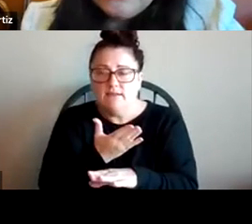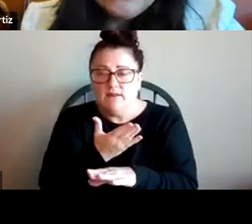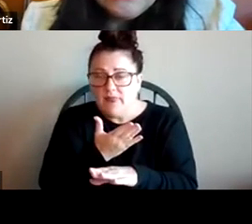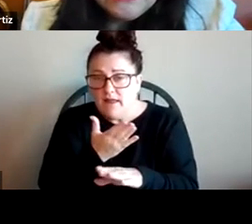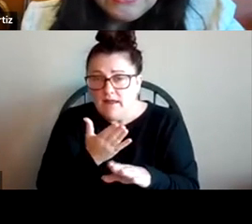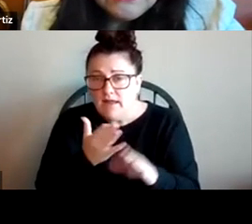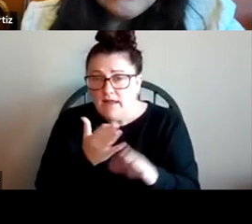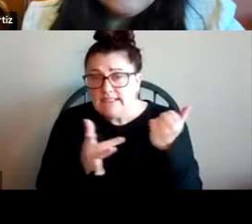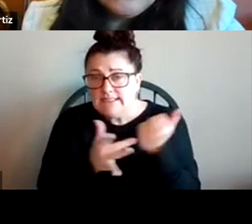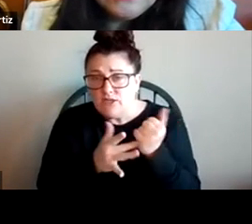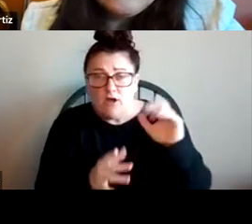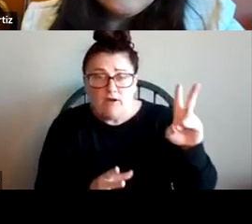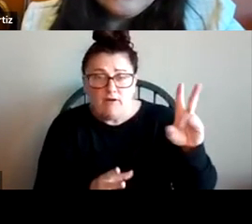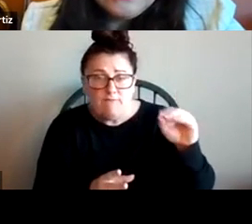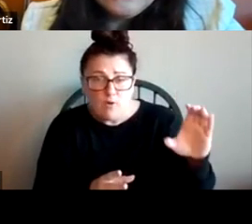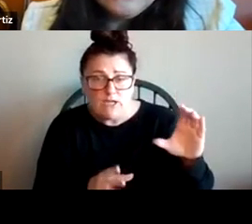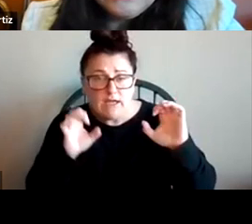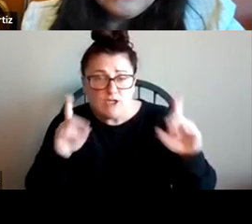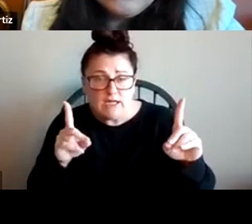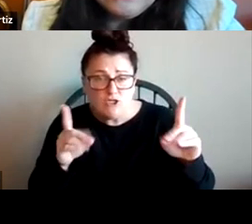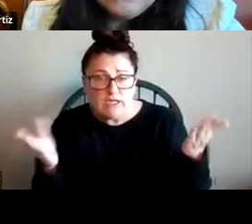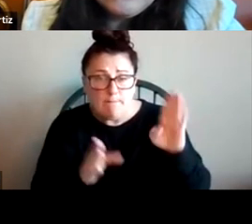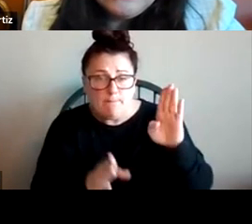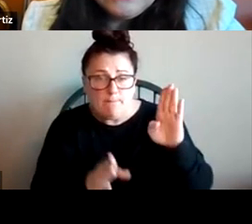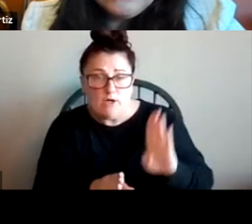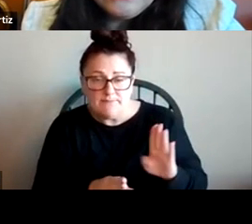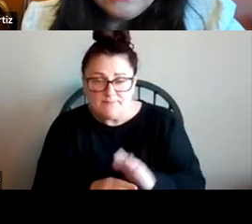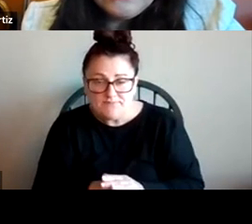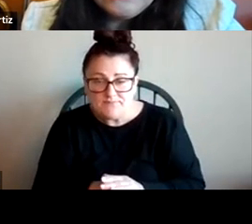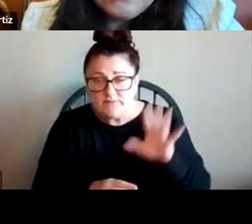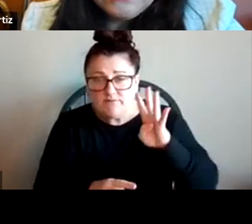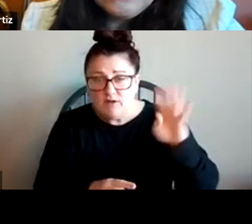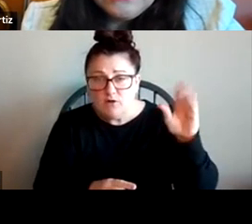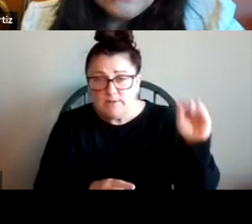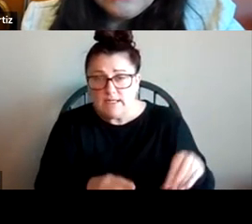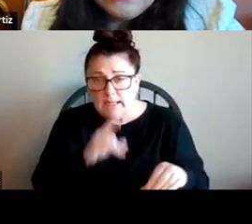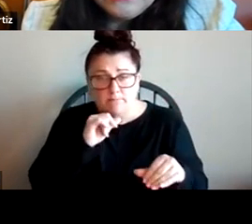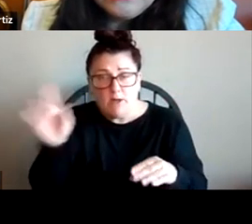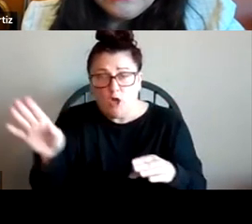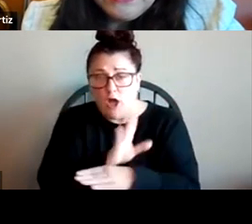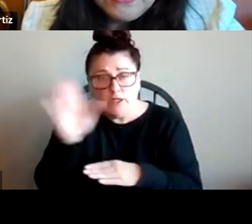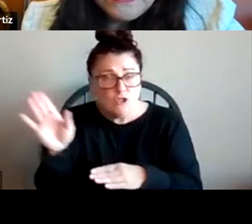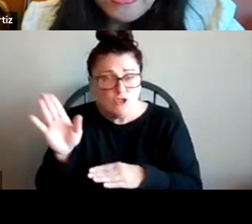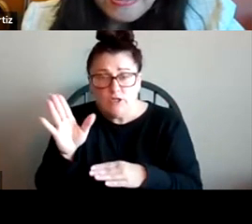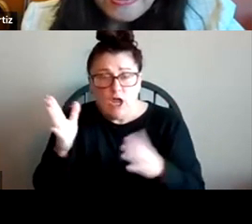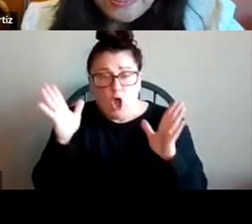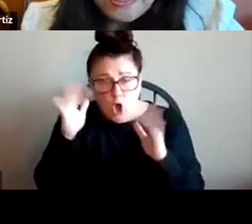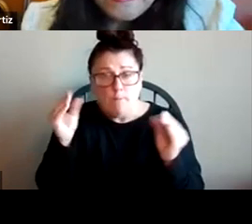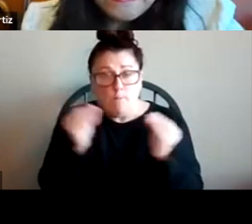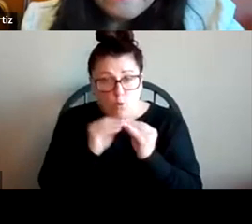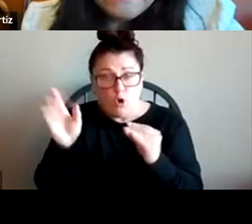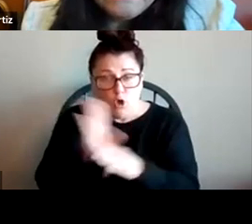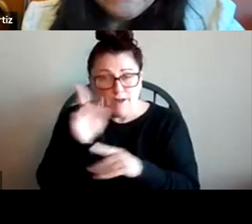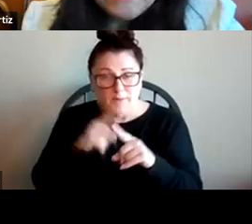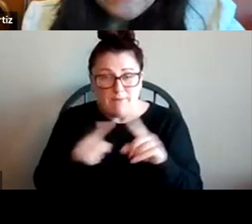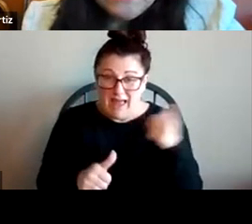technical vocational education in Boston. Only 40% of our kids go on to college. I hope it's more, but all of the rest of those kids